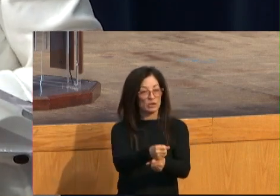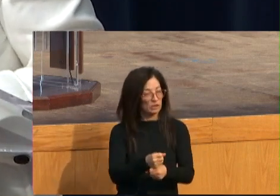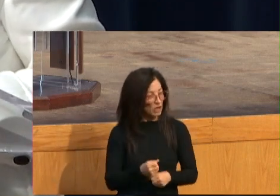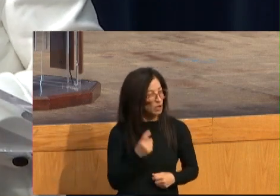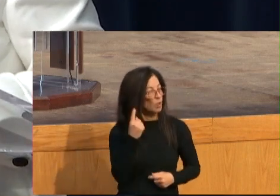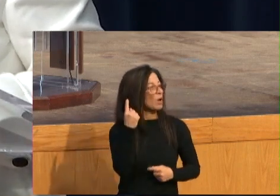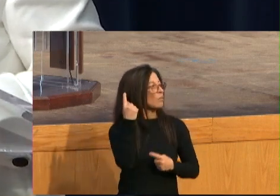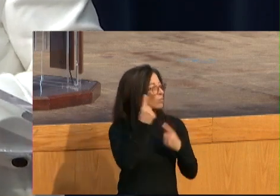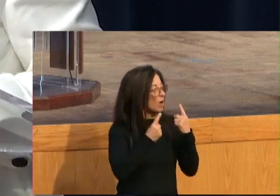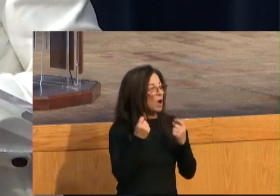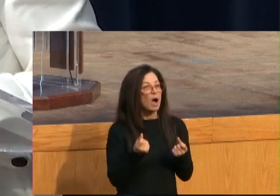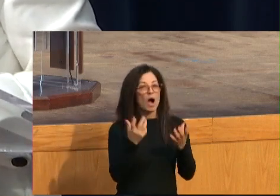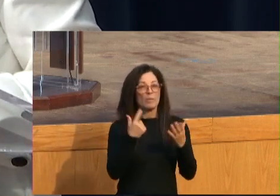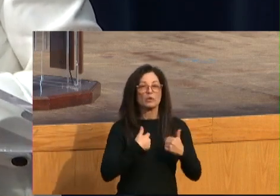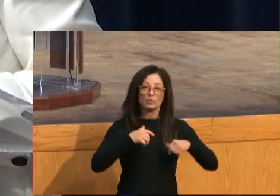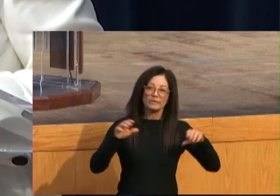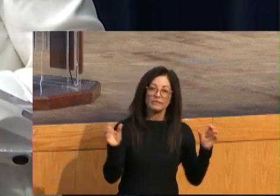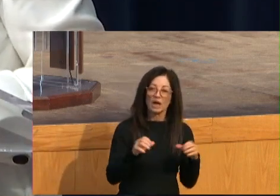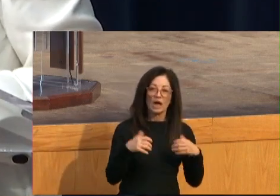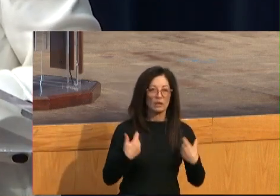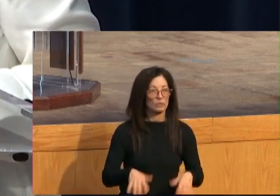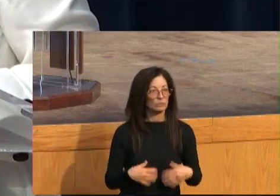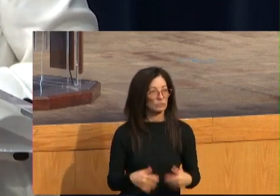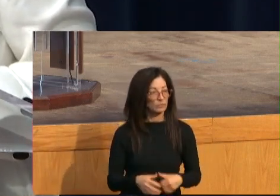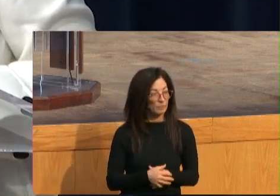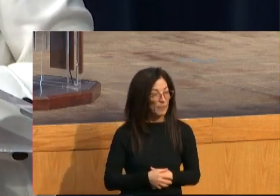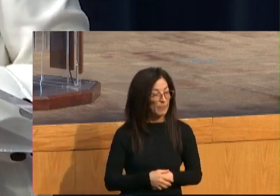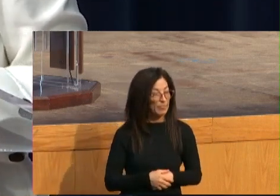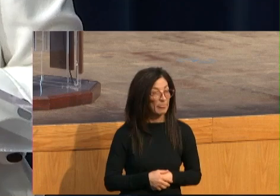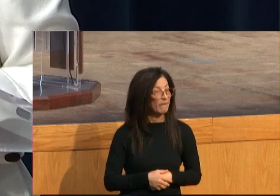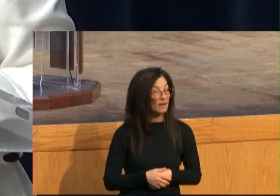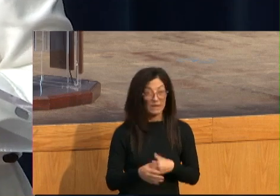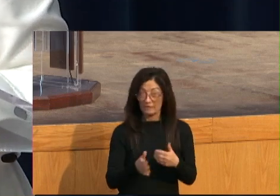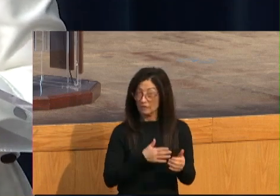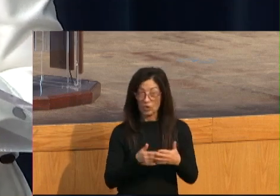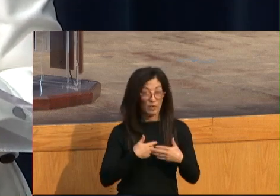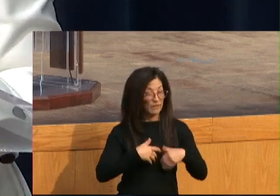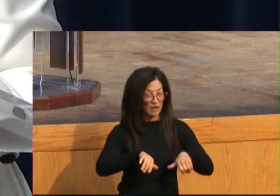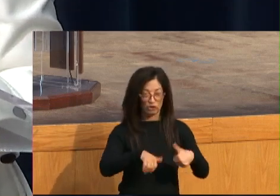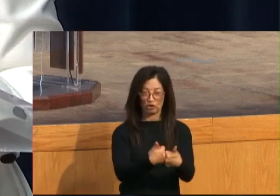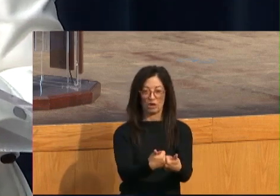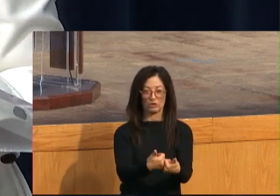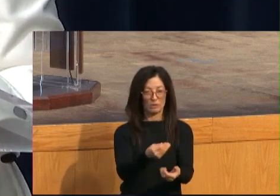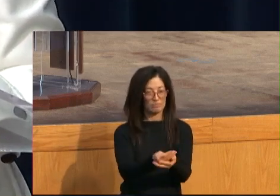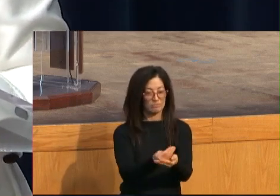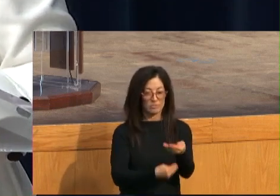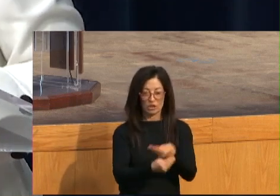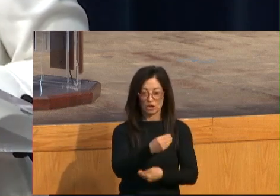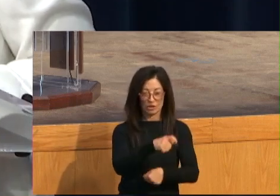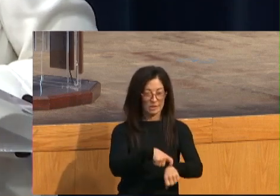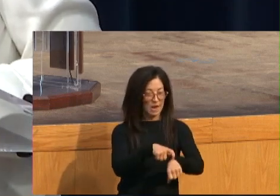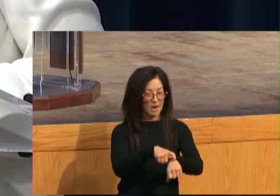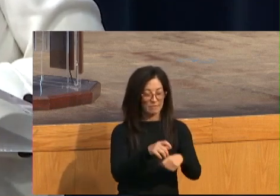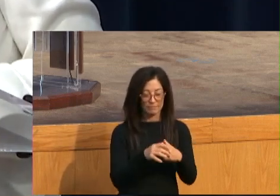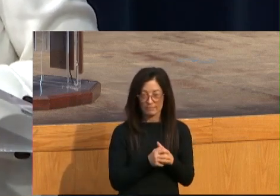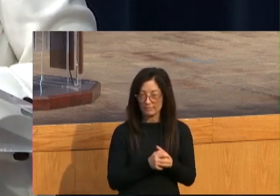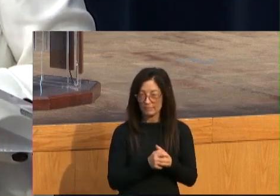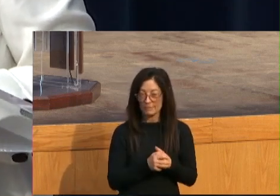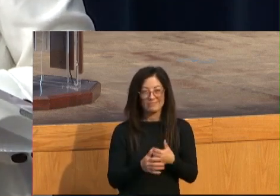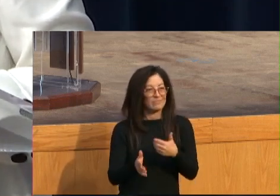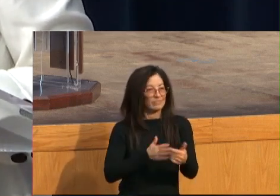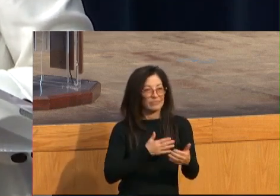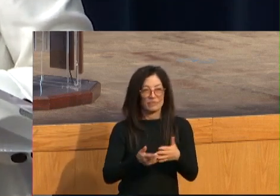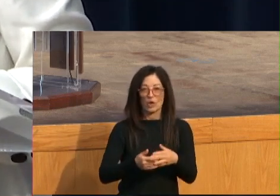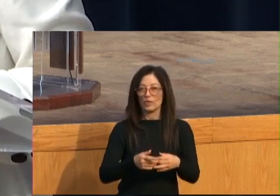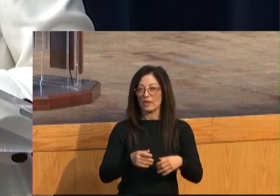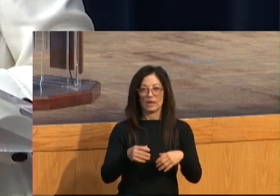ponder how much we've done. Even with challenging budget times, even with changing